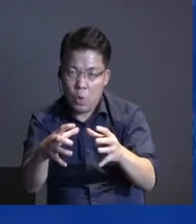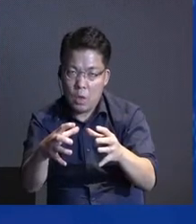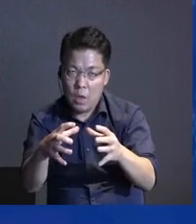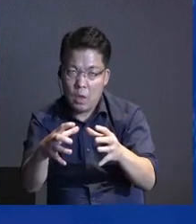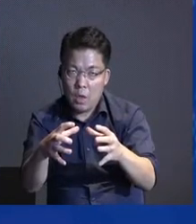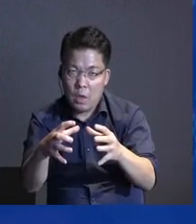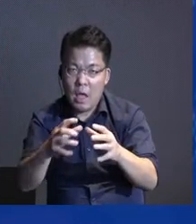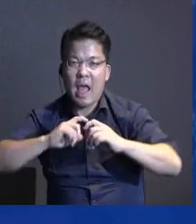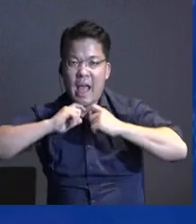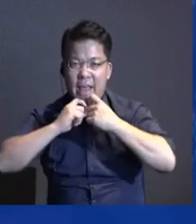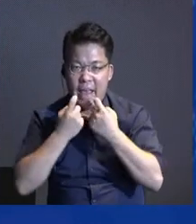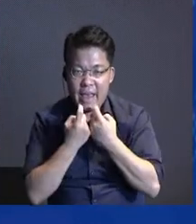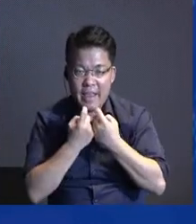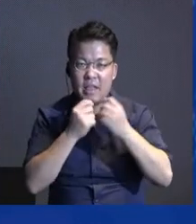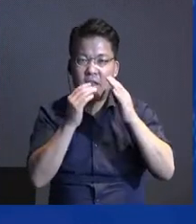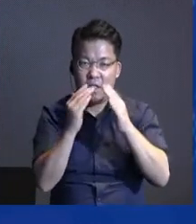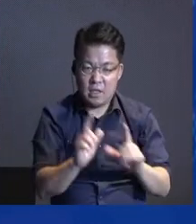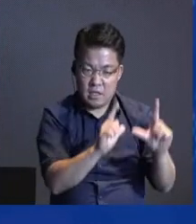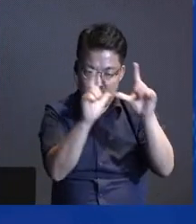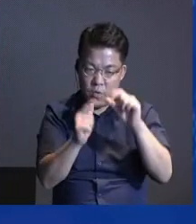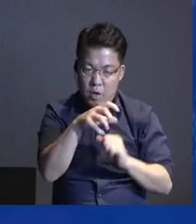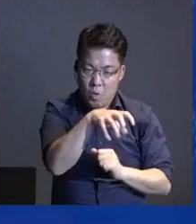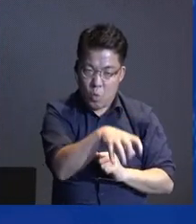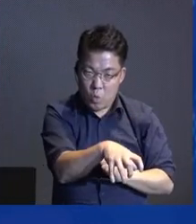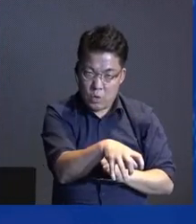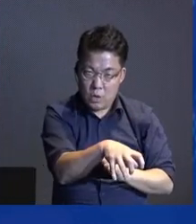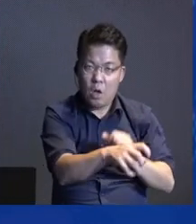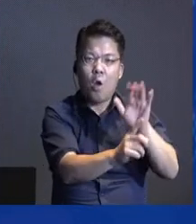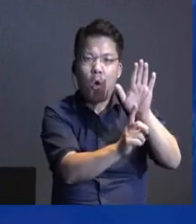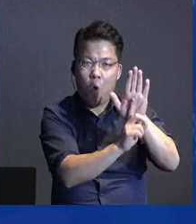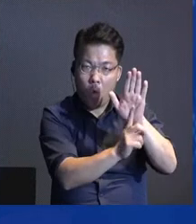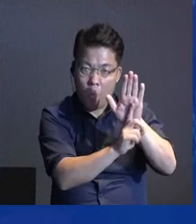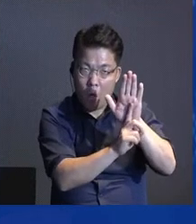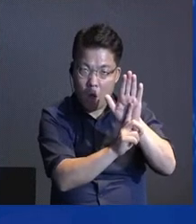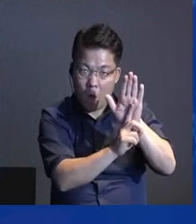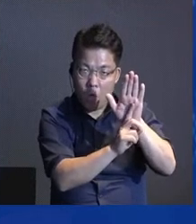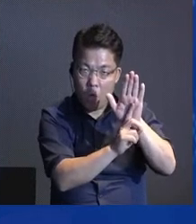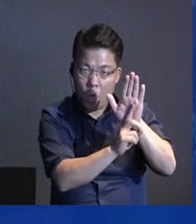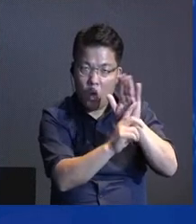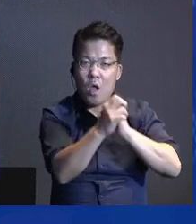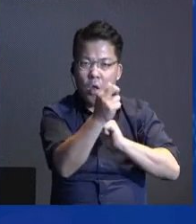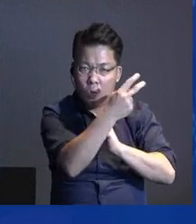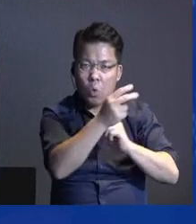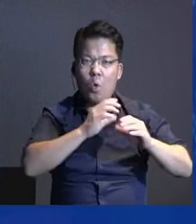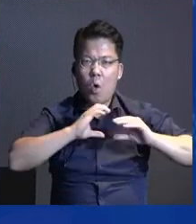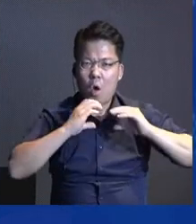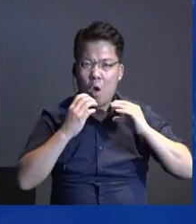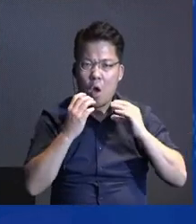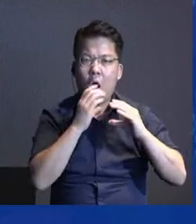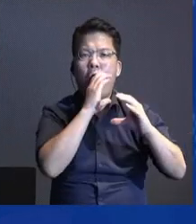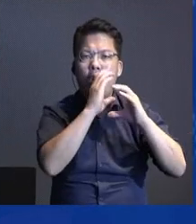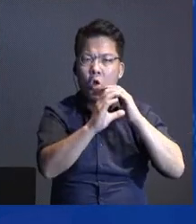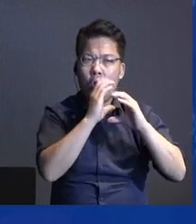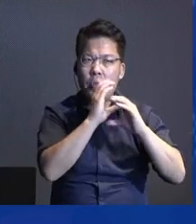the drawing on the right hand side, and also what Ilenia was referred to, the kind of